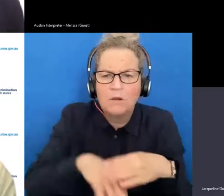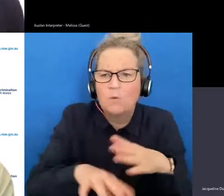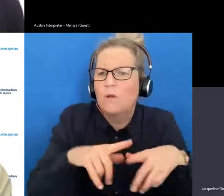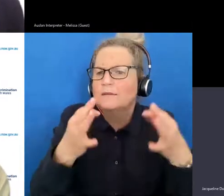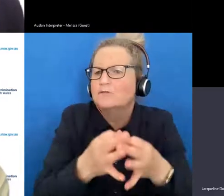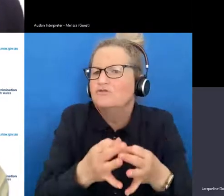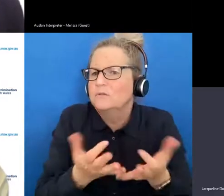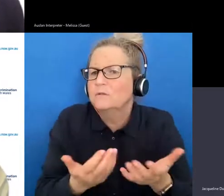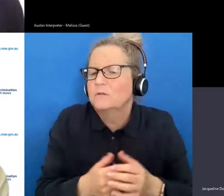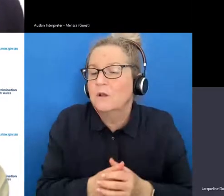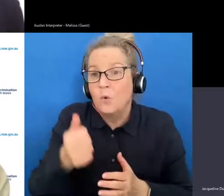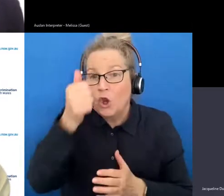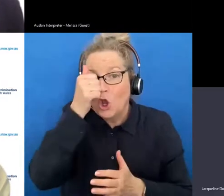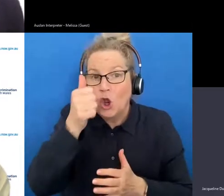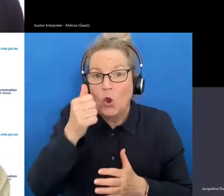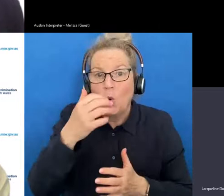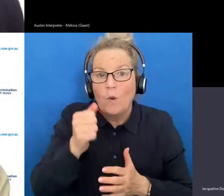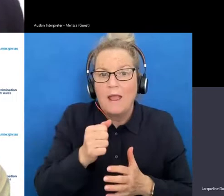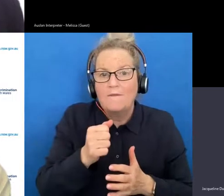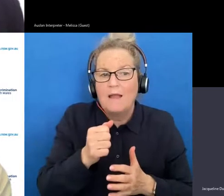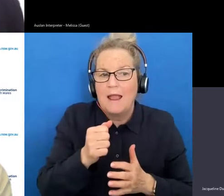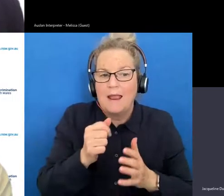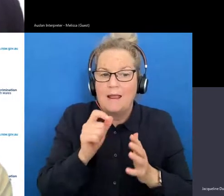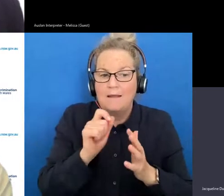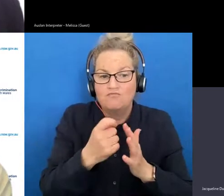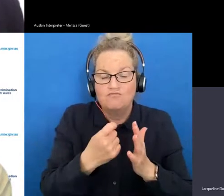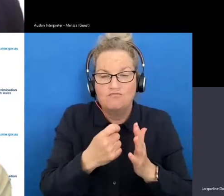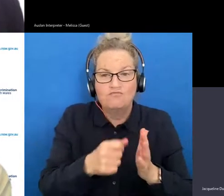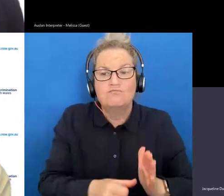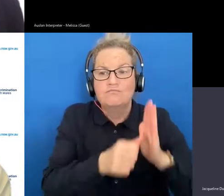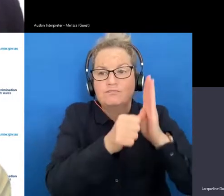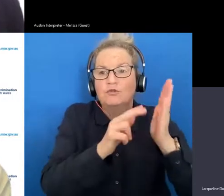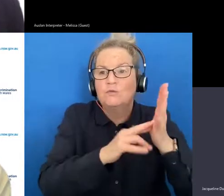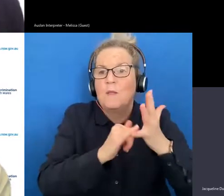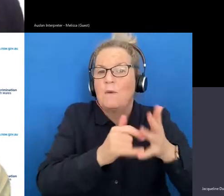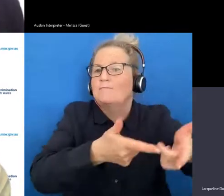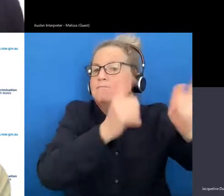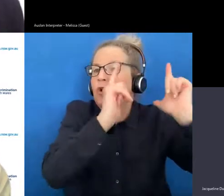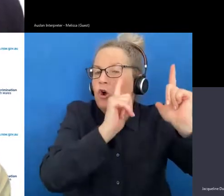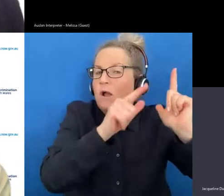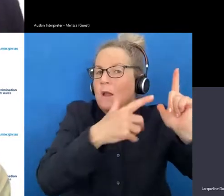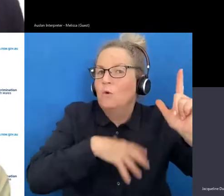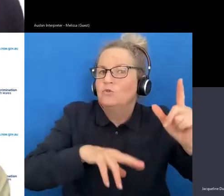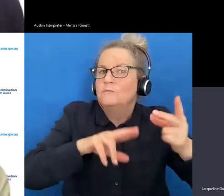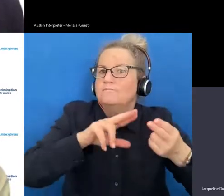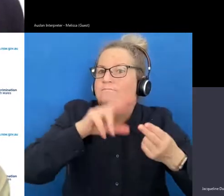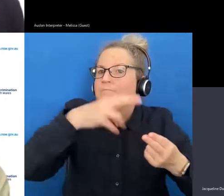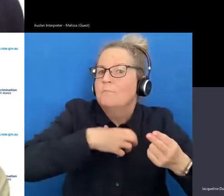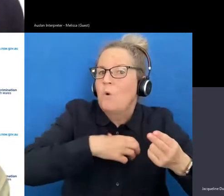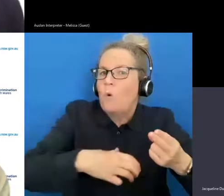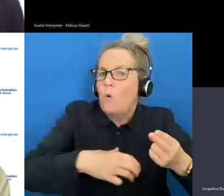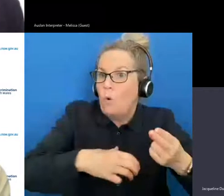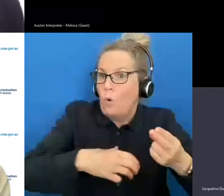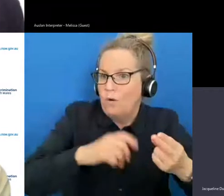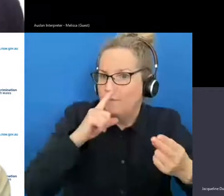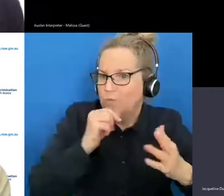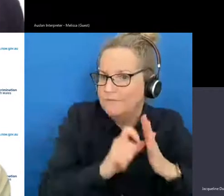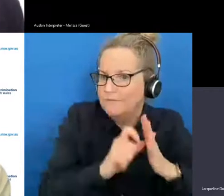we know that there's a Premier's priority in New South Wales to increase employment of people with disability. I'm just going to do a little plug